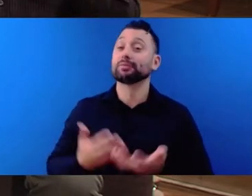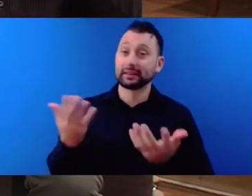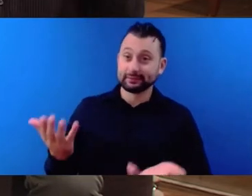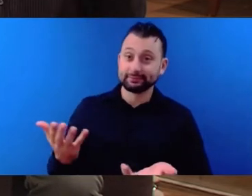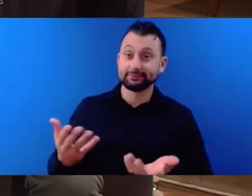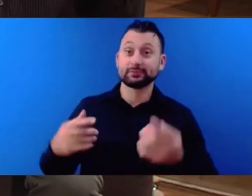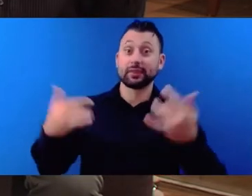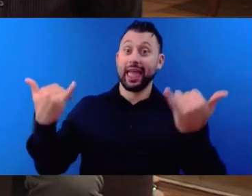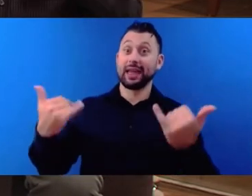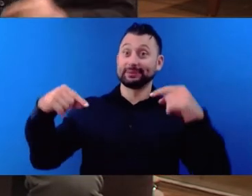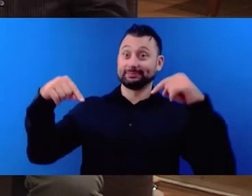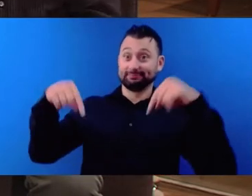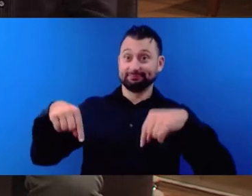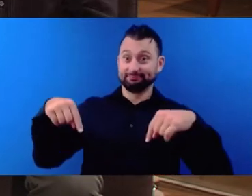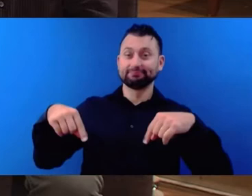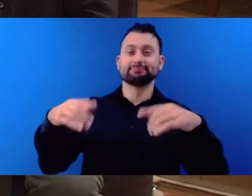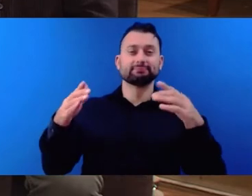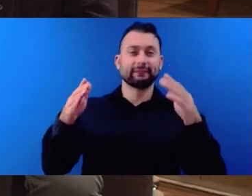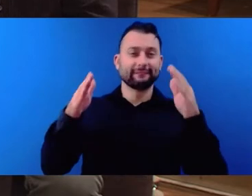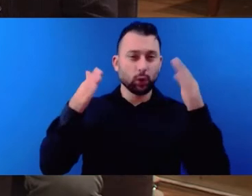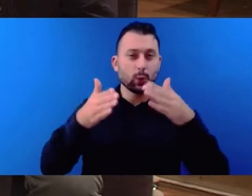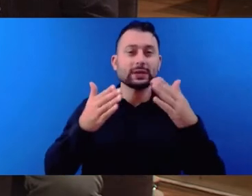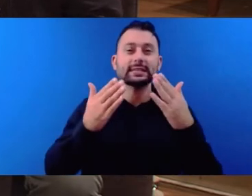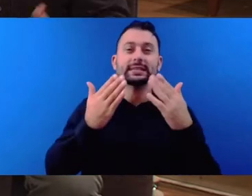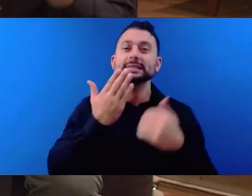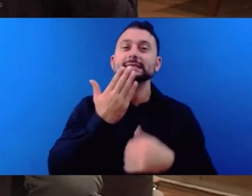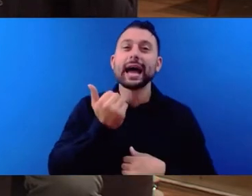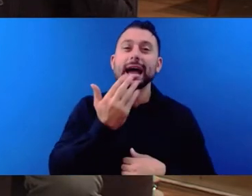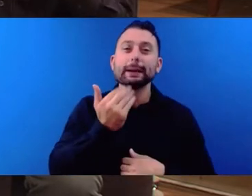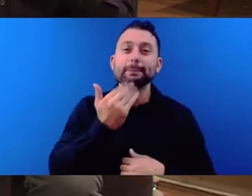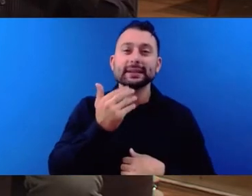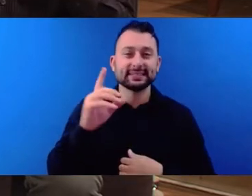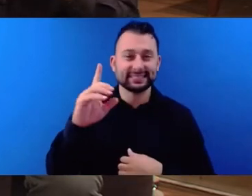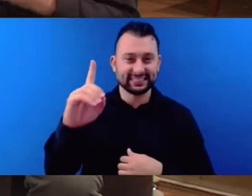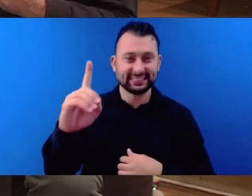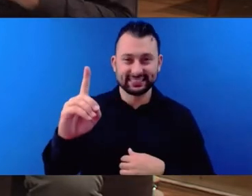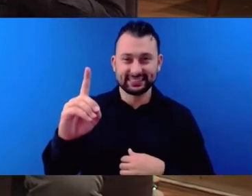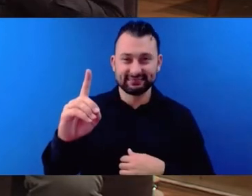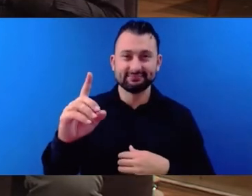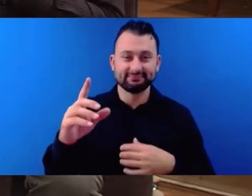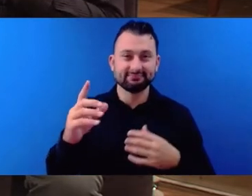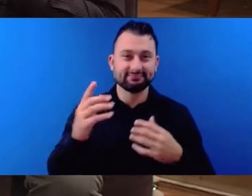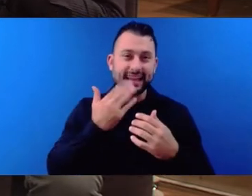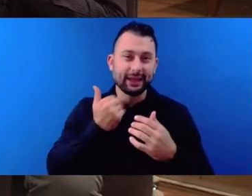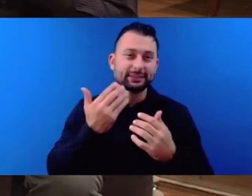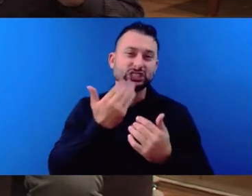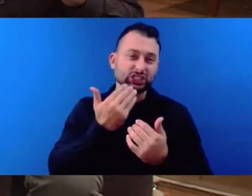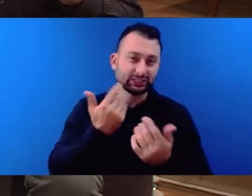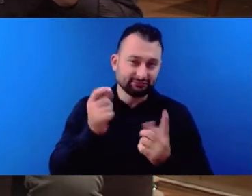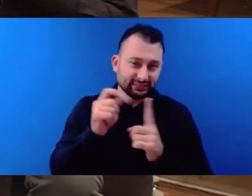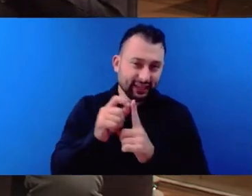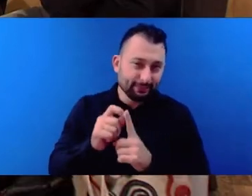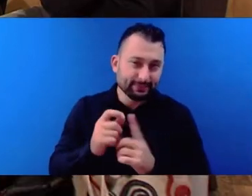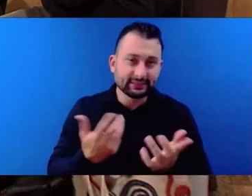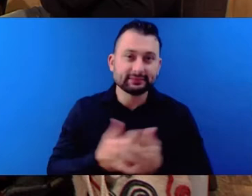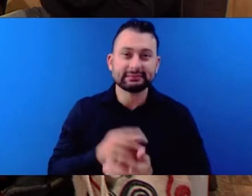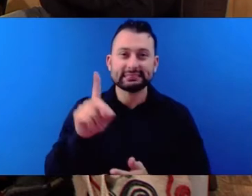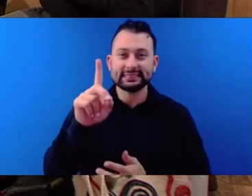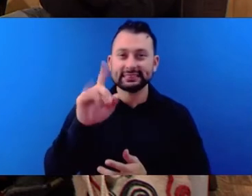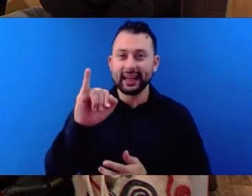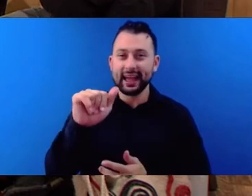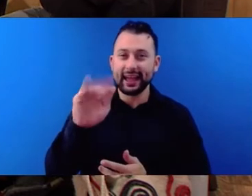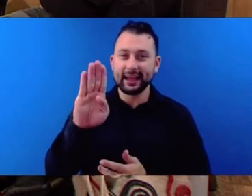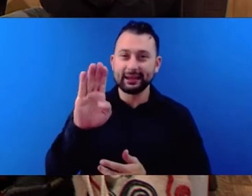So Nancy's already introduced our topic for today, but yes, our topic is diabetes, and we do have a special guest with